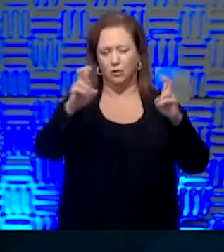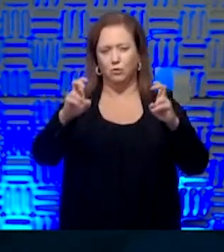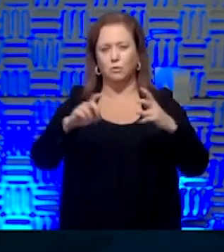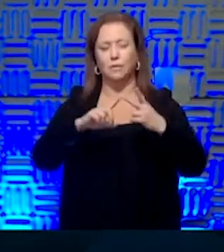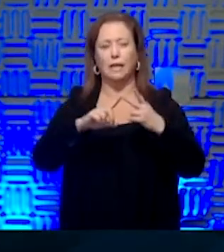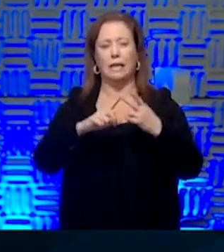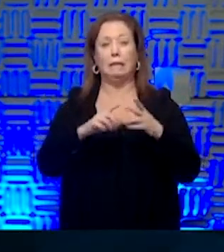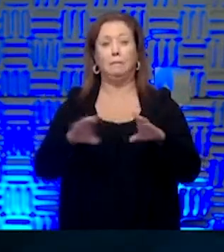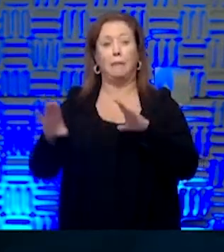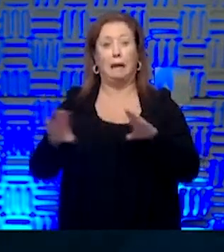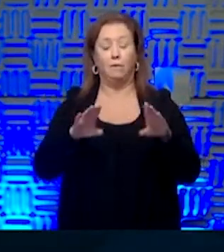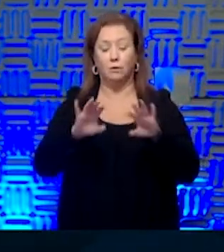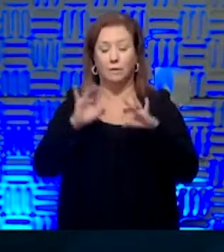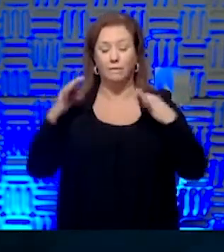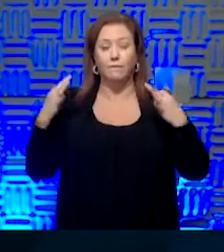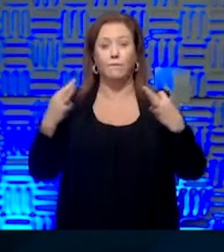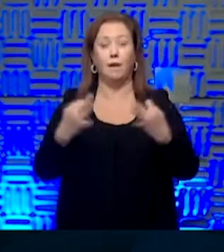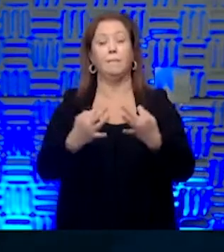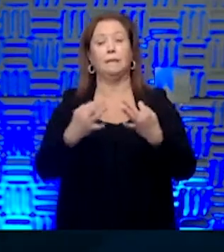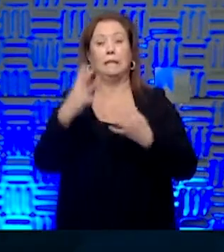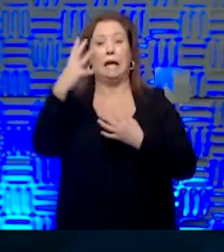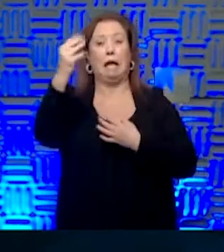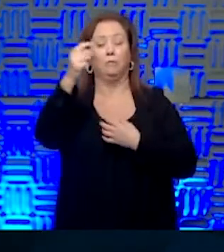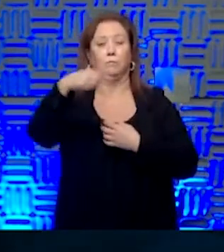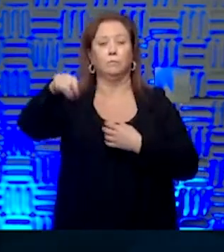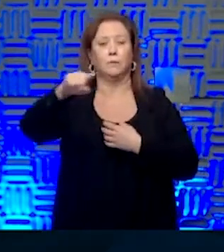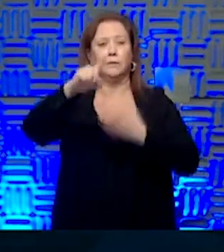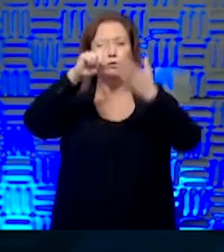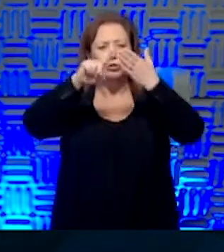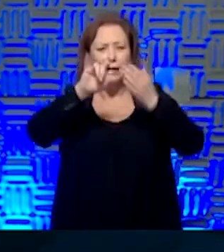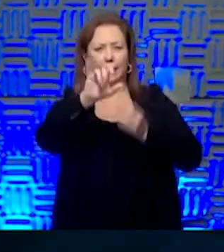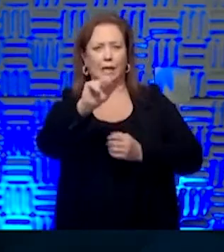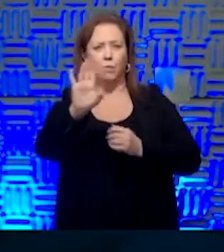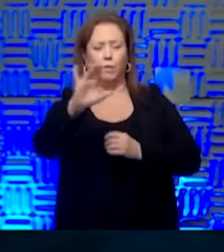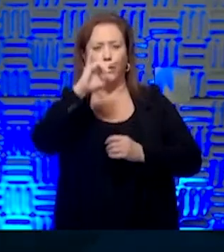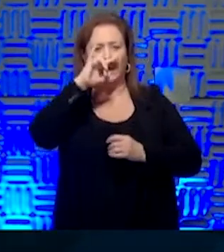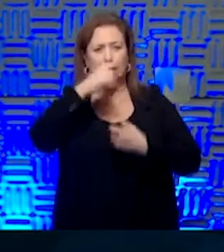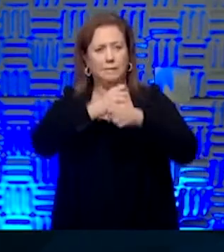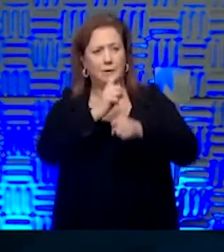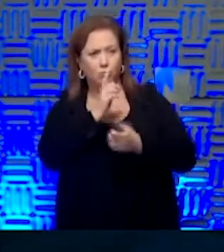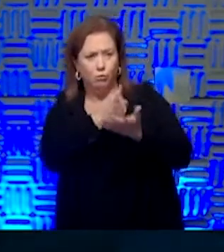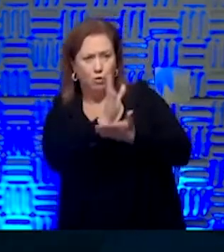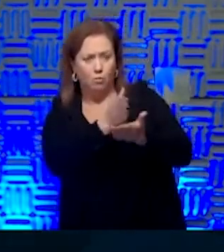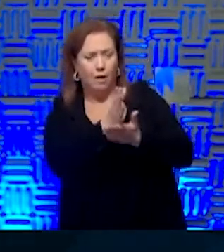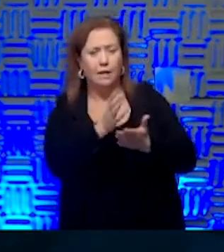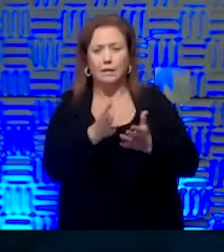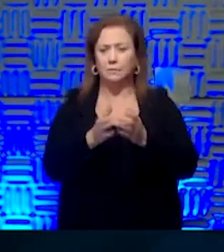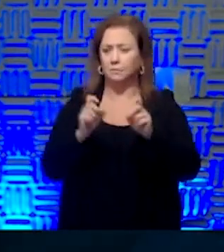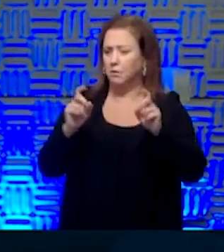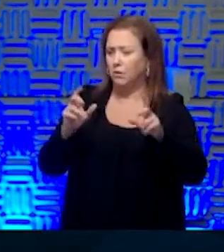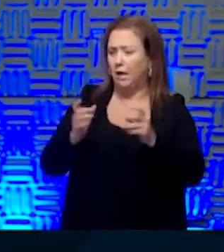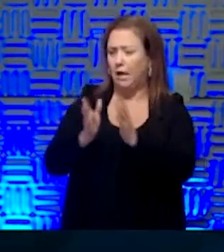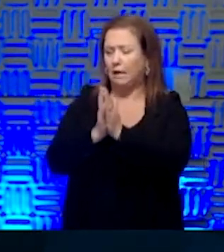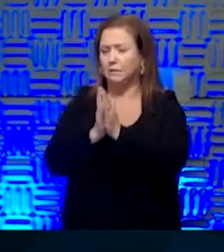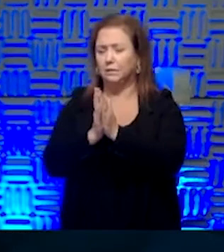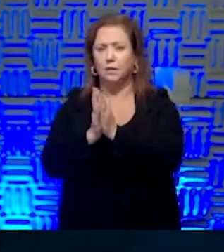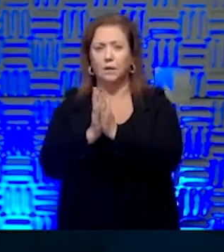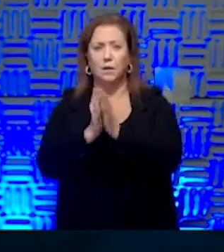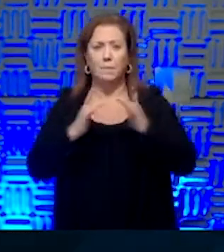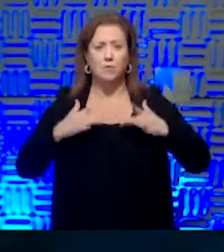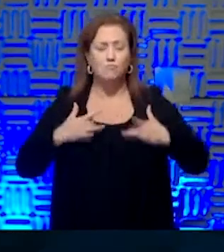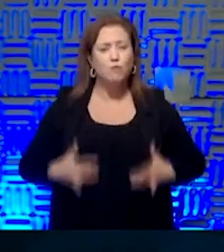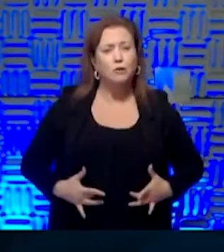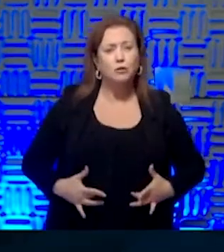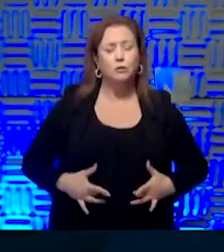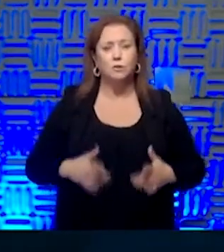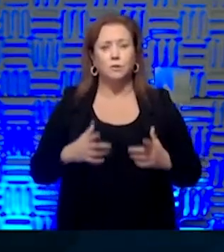Actionable steps, families or individuals out in the community, check in with your kids. Make sure that they're doing okay. It's okay to ask questions about depression,